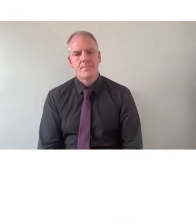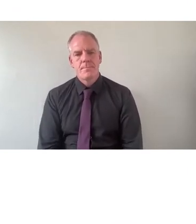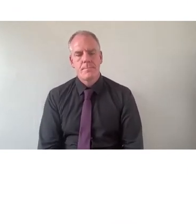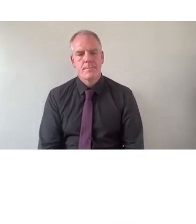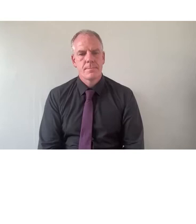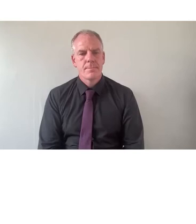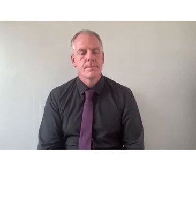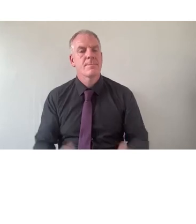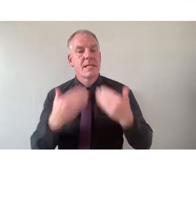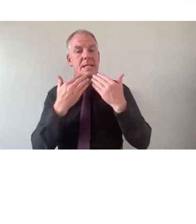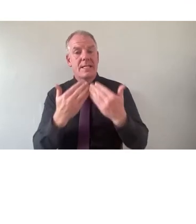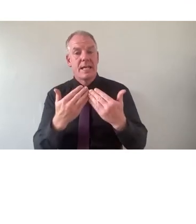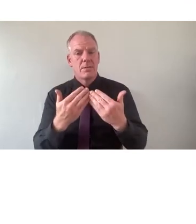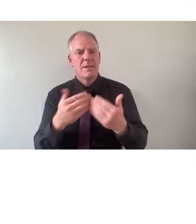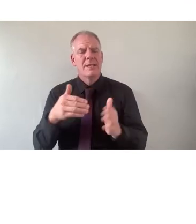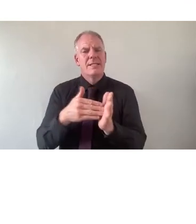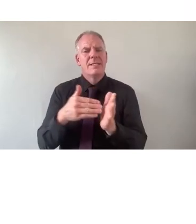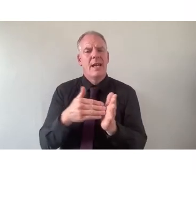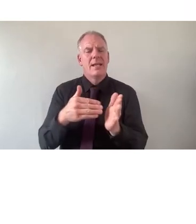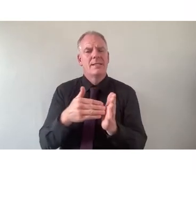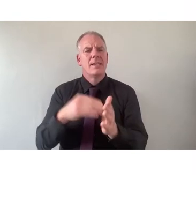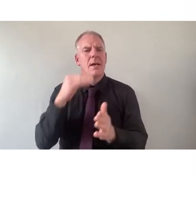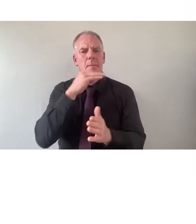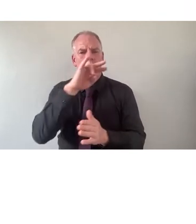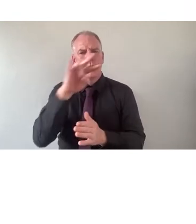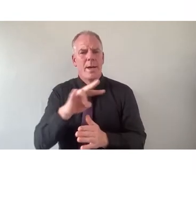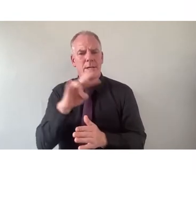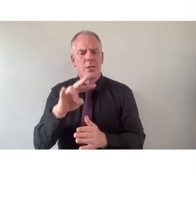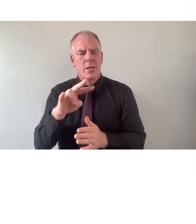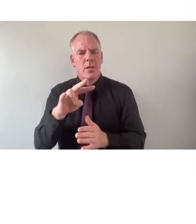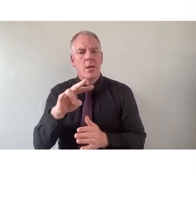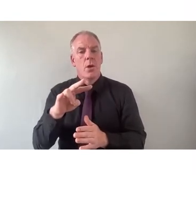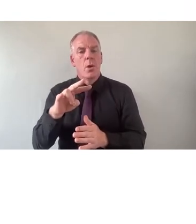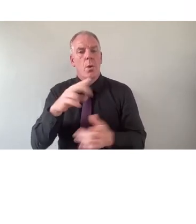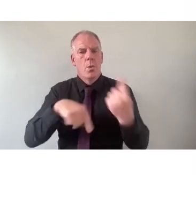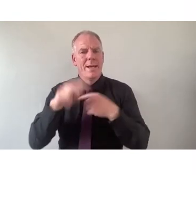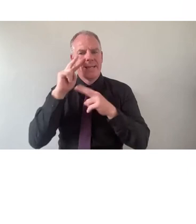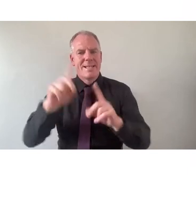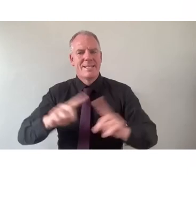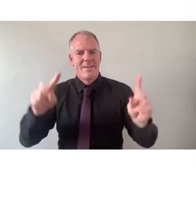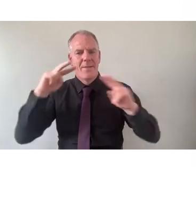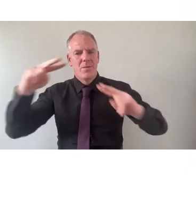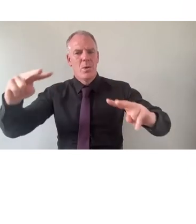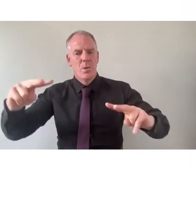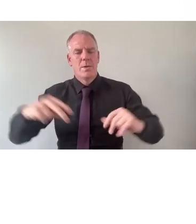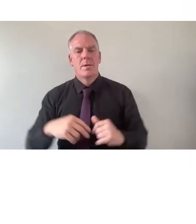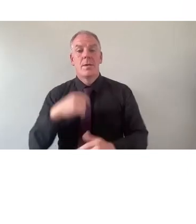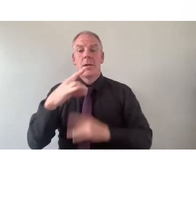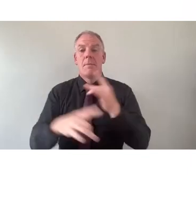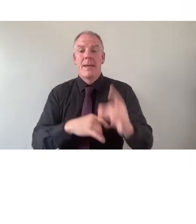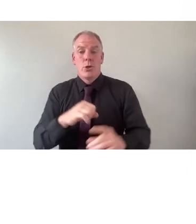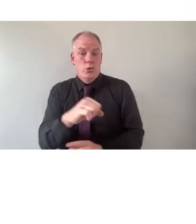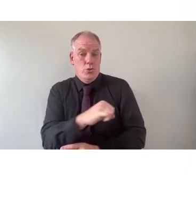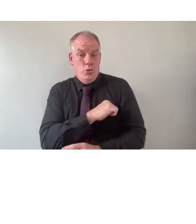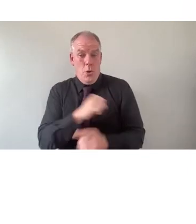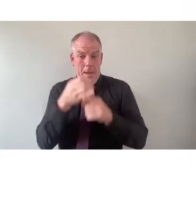Thank you very much. I mean, this is for sure a very important question. Actually, we rather see it as the opposite. In a way, by making sure that